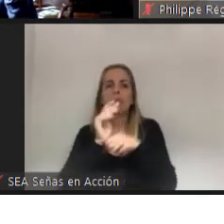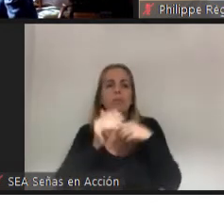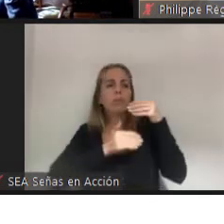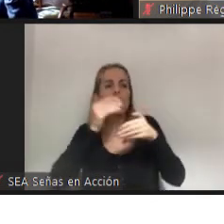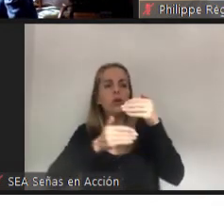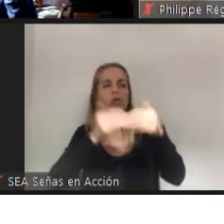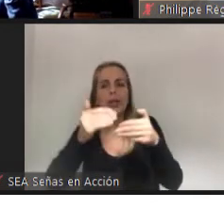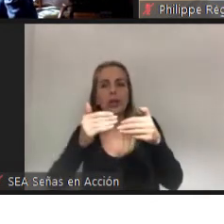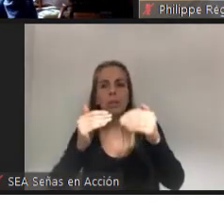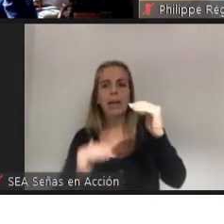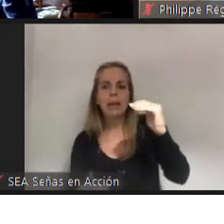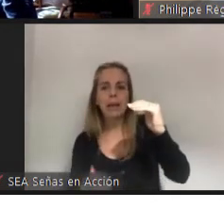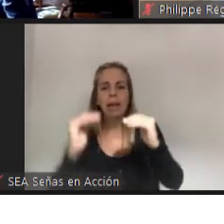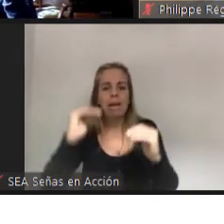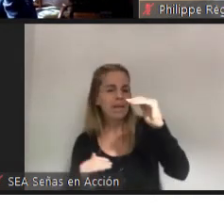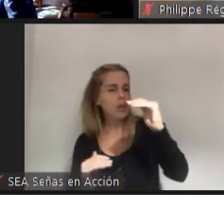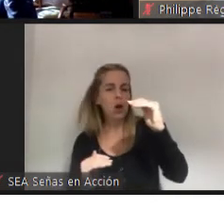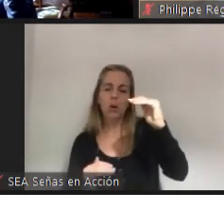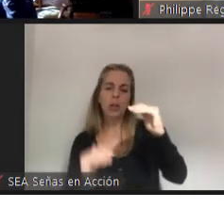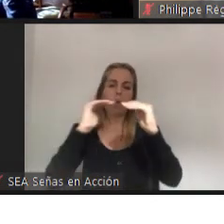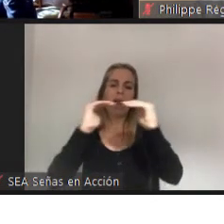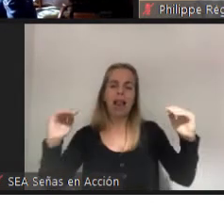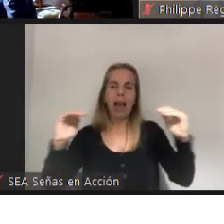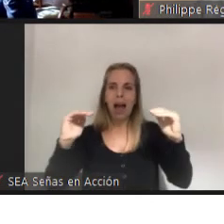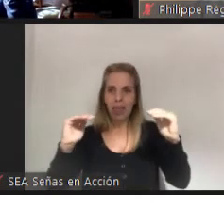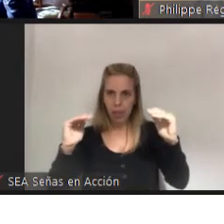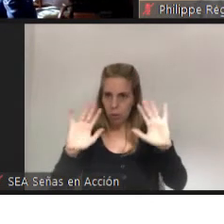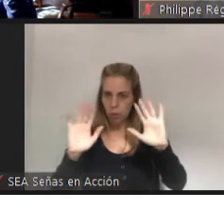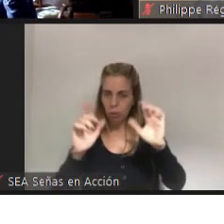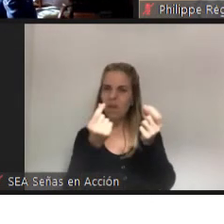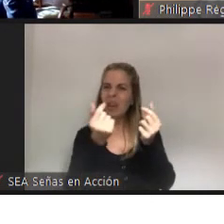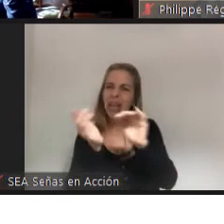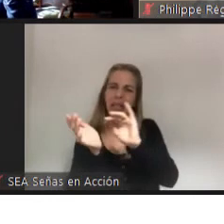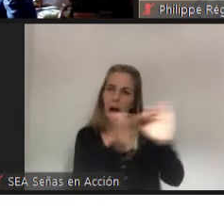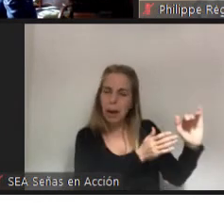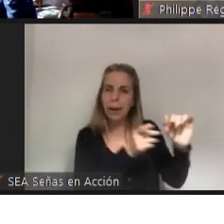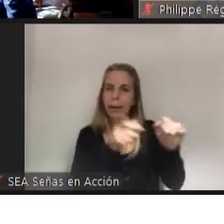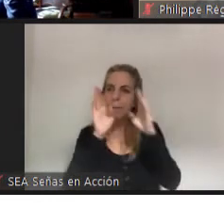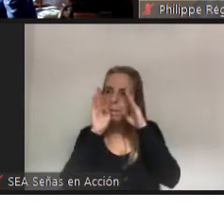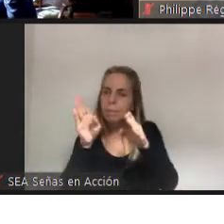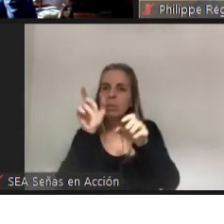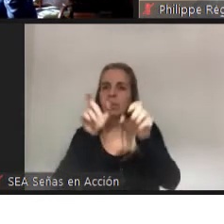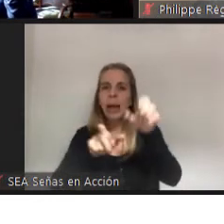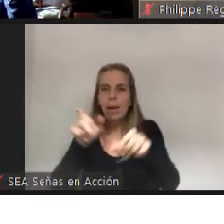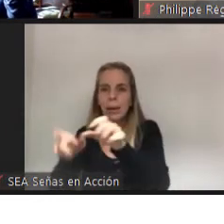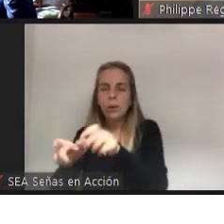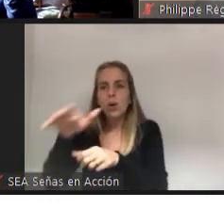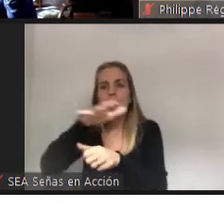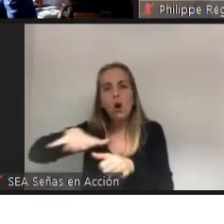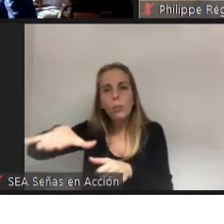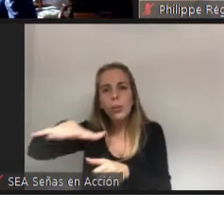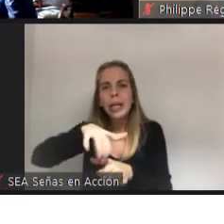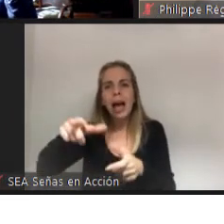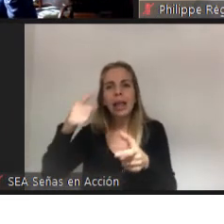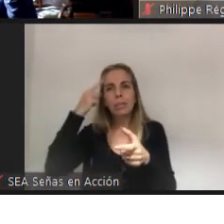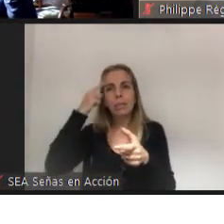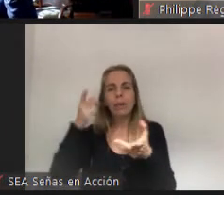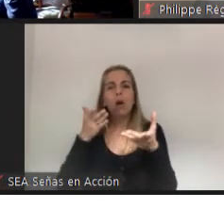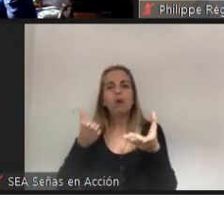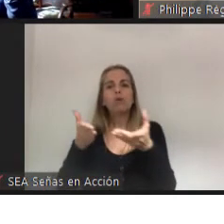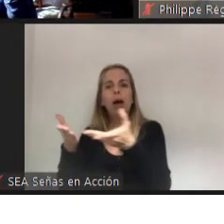about processes that are not that centric on financial capital, but more on human beings, on communities, and